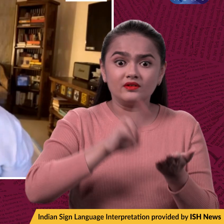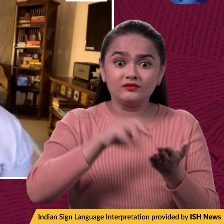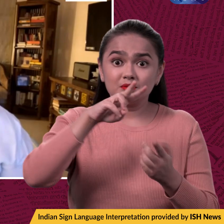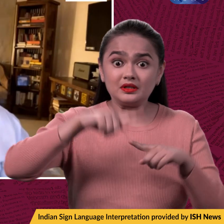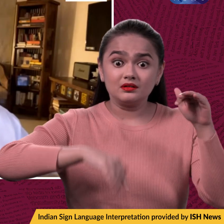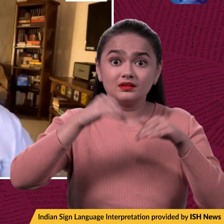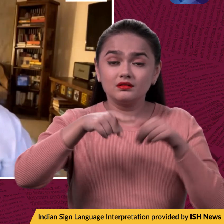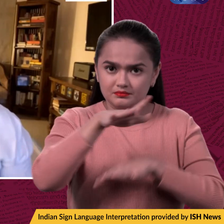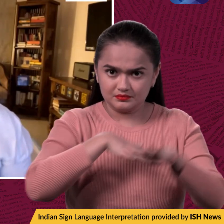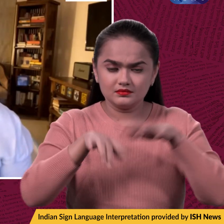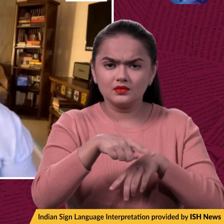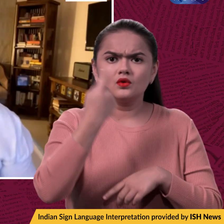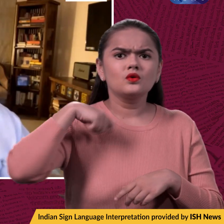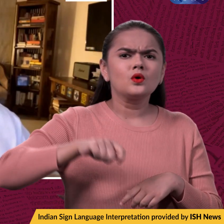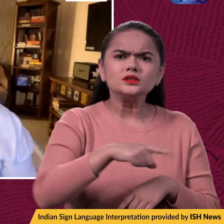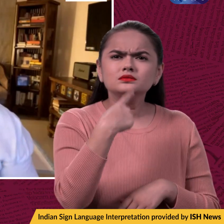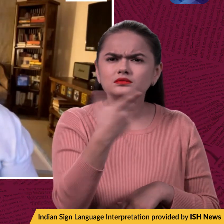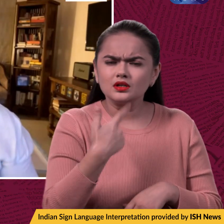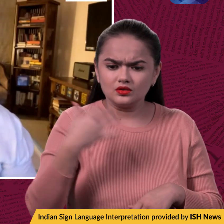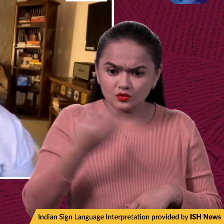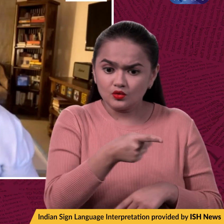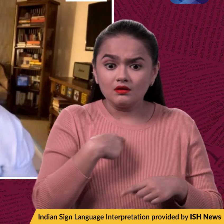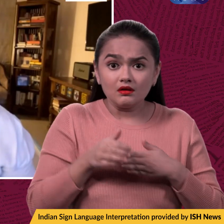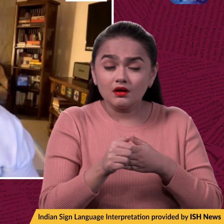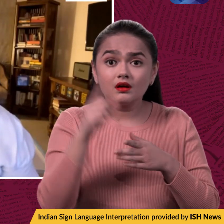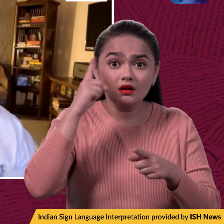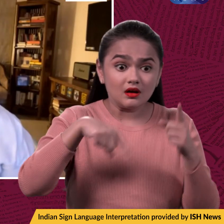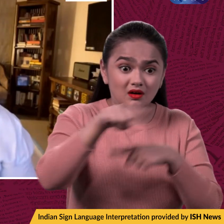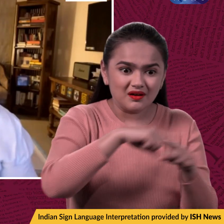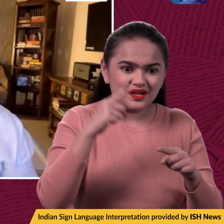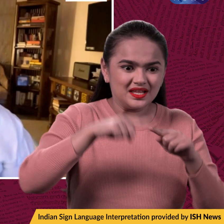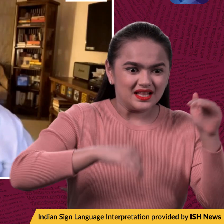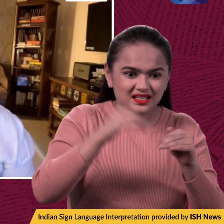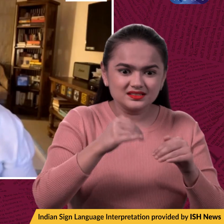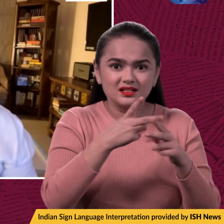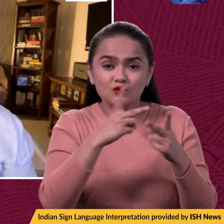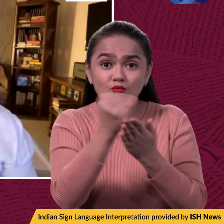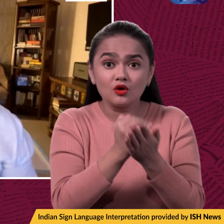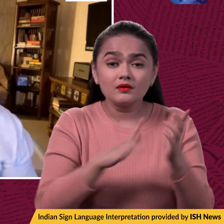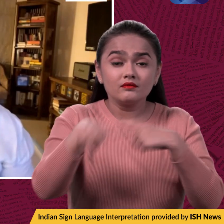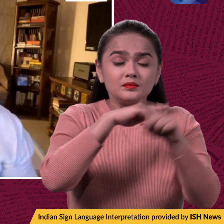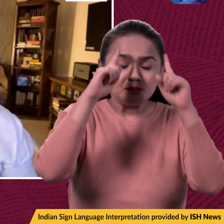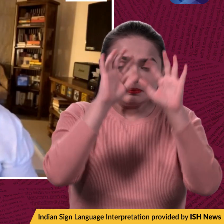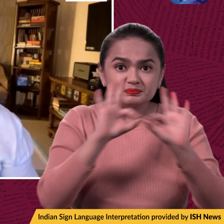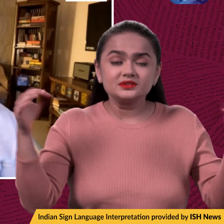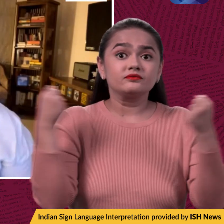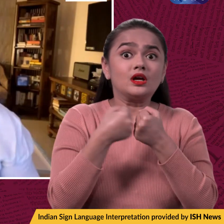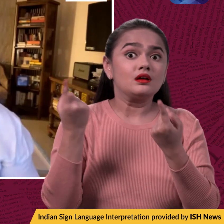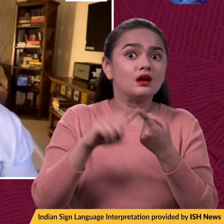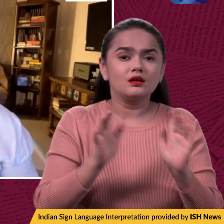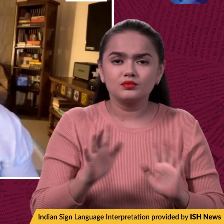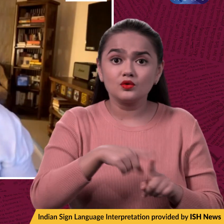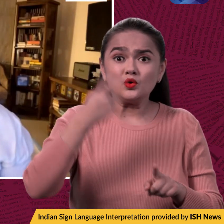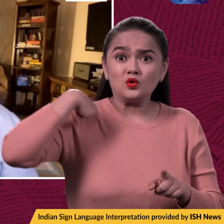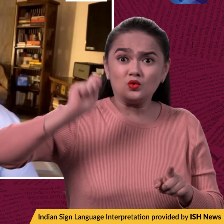for the 25th of November. The court also issued an additional guideline to ensure that the conduct during these elections remain peaceful. The